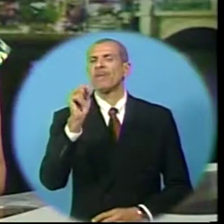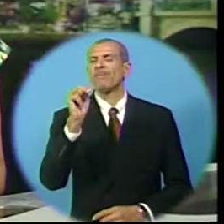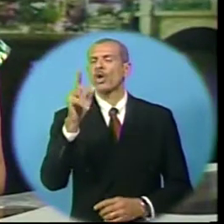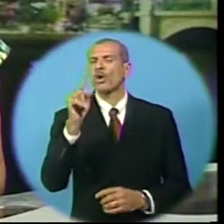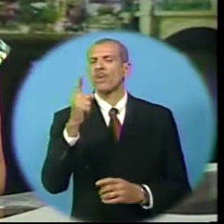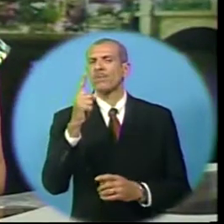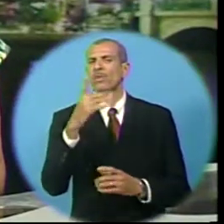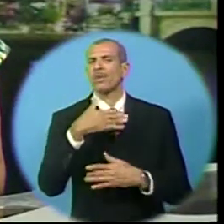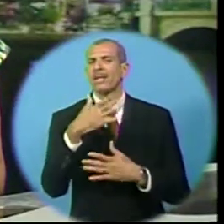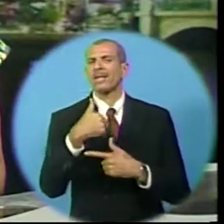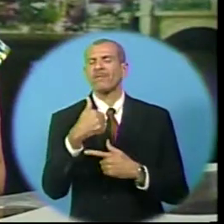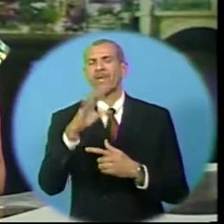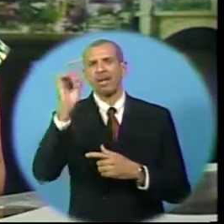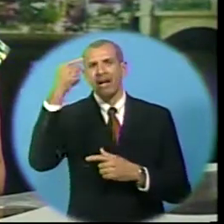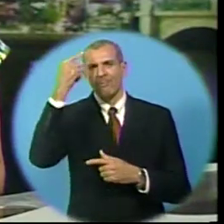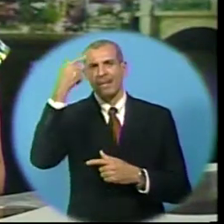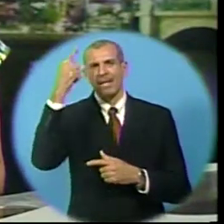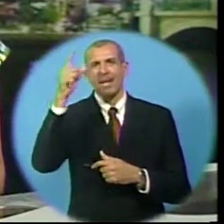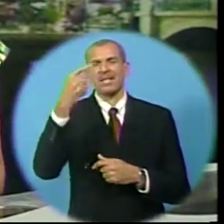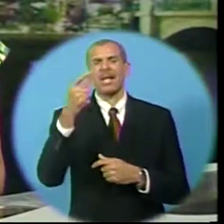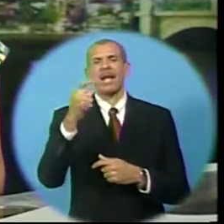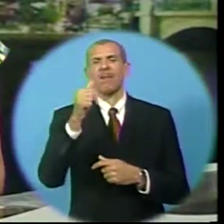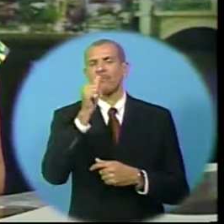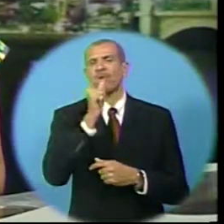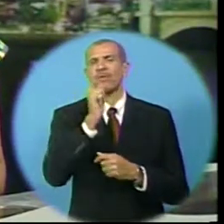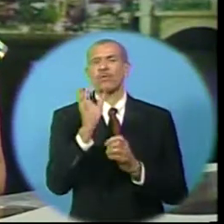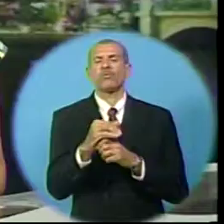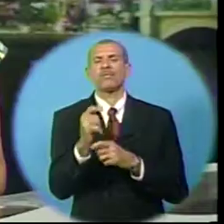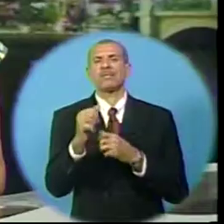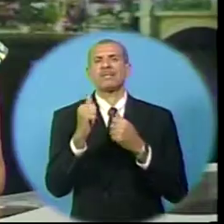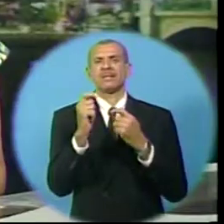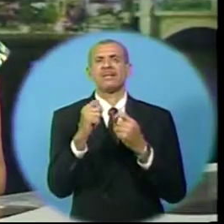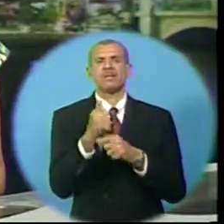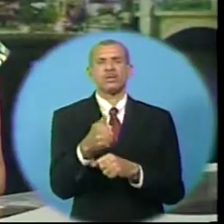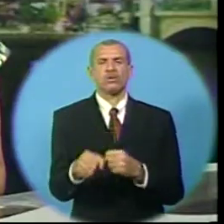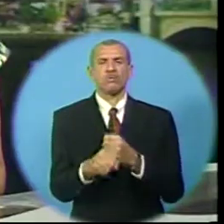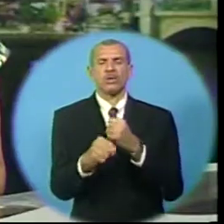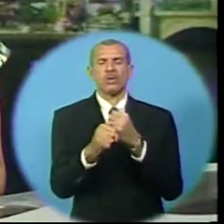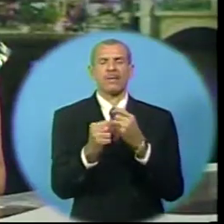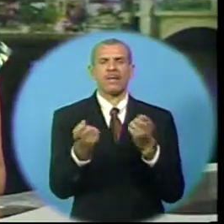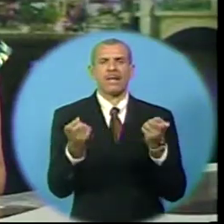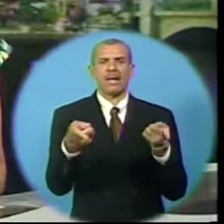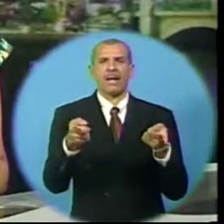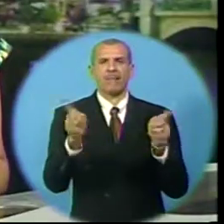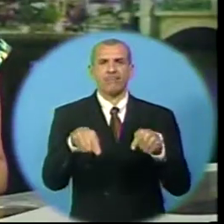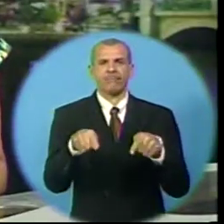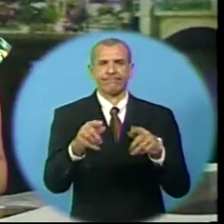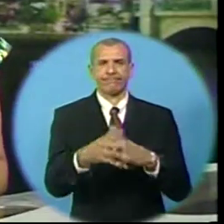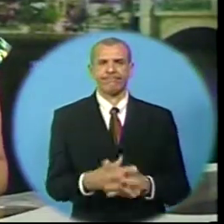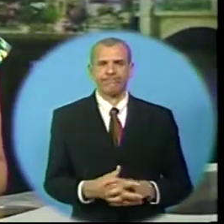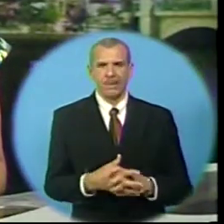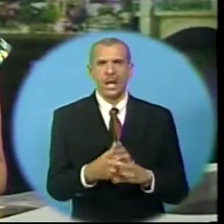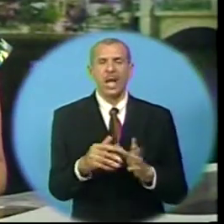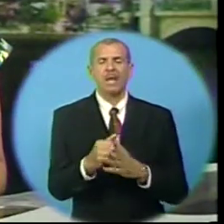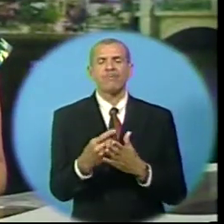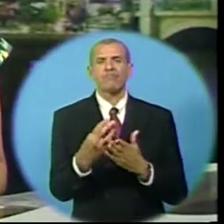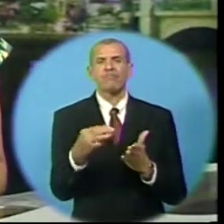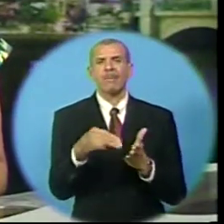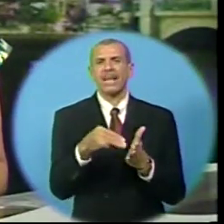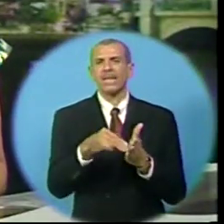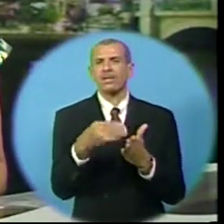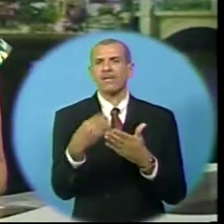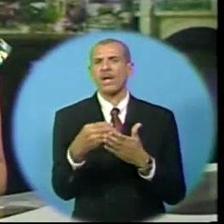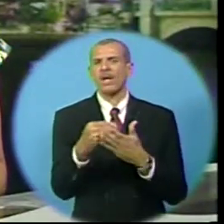get the necessary governmental and private sector support to make it a reality. Millions of dollars are owed to the